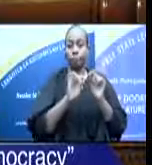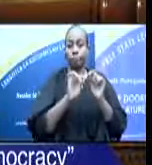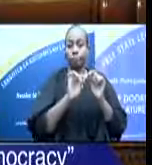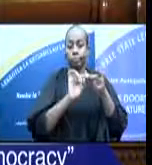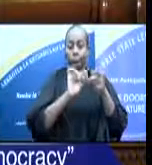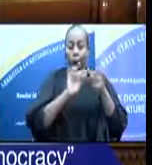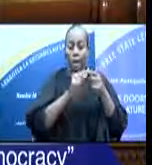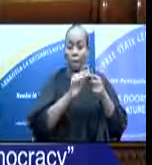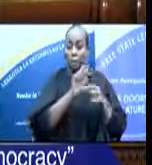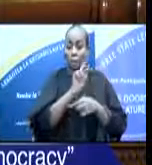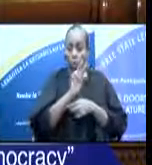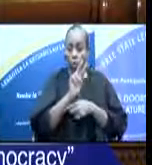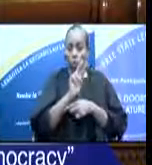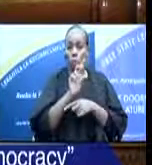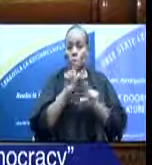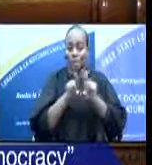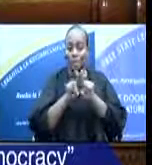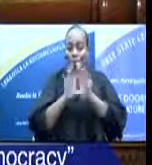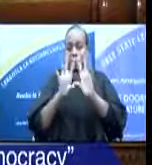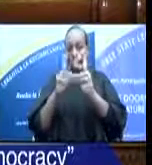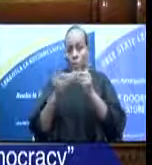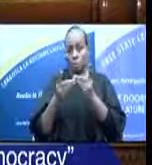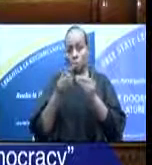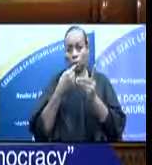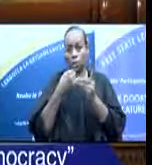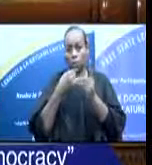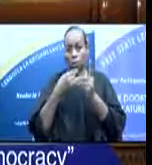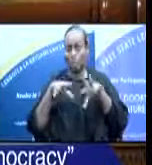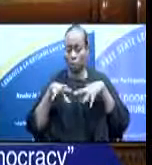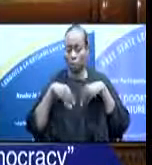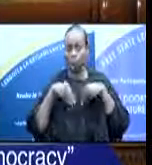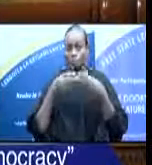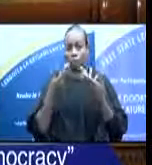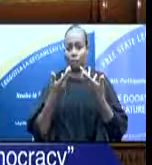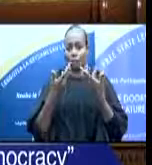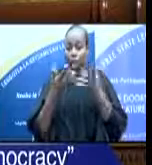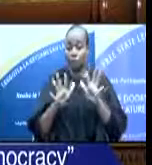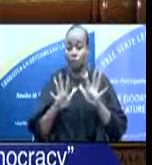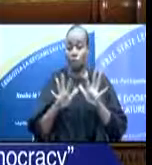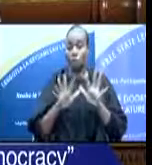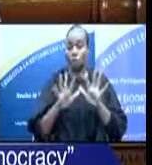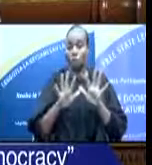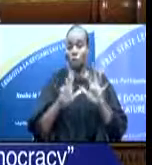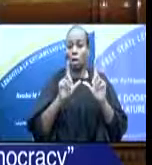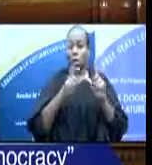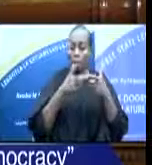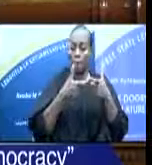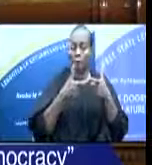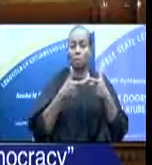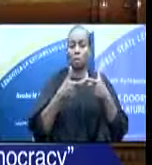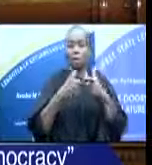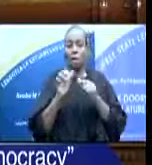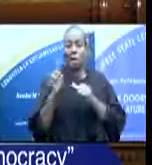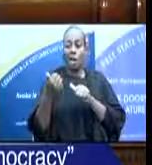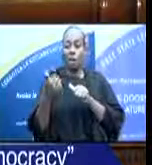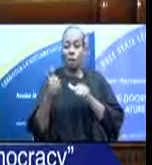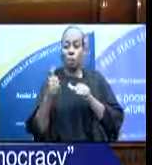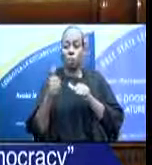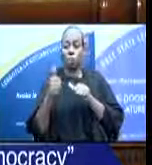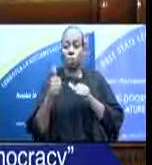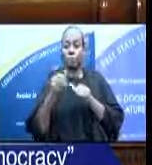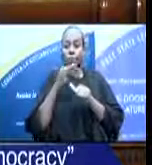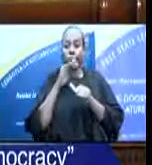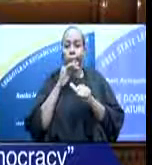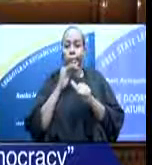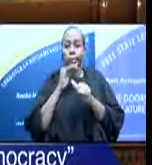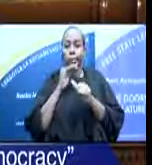the department acknowledges that compliance or non-compliance companies and slow-paced contractors are keeping